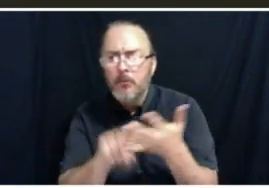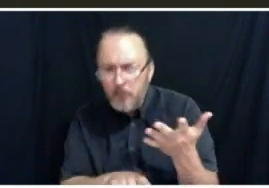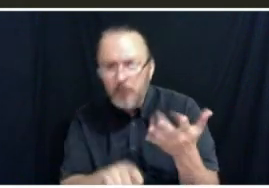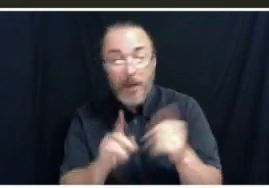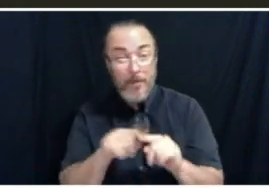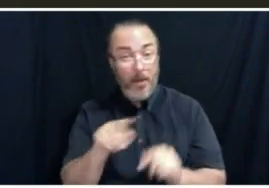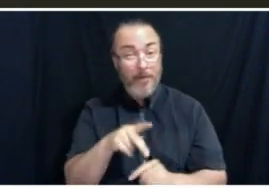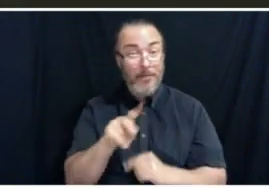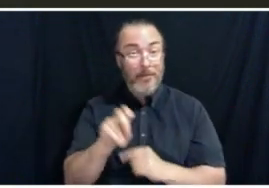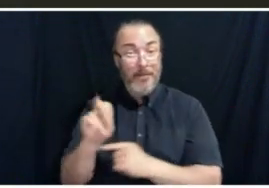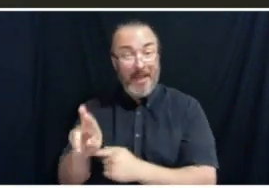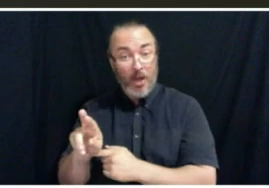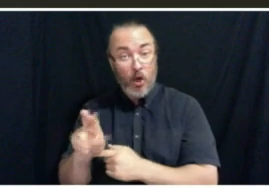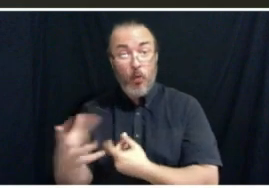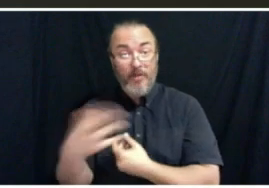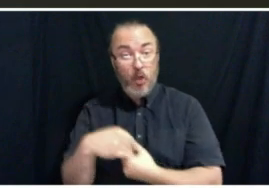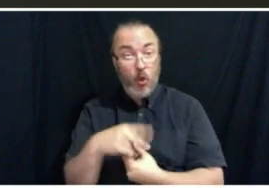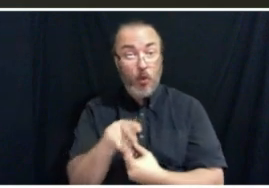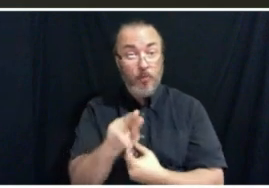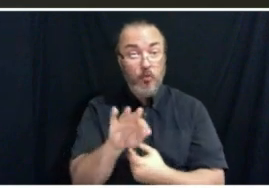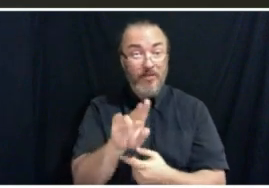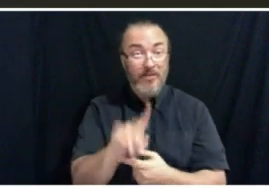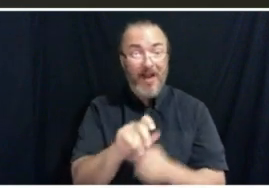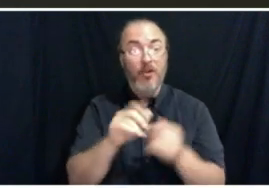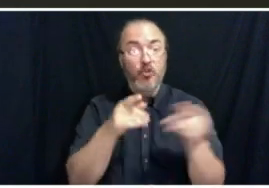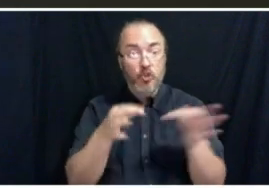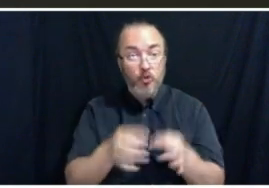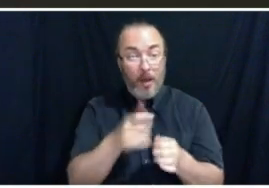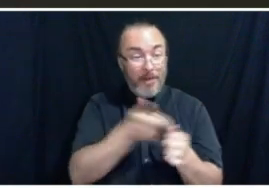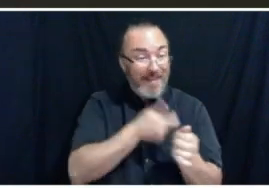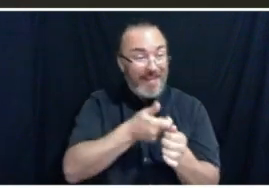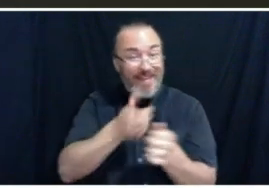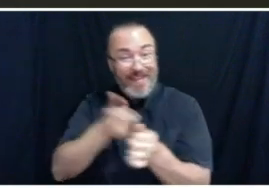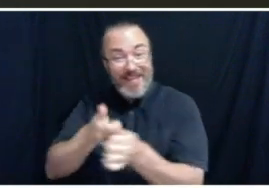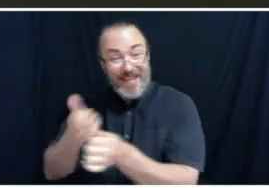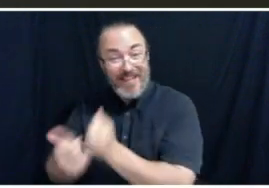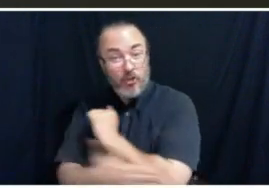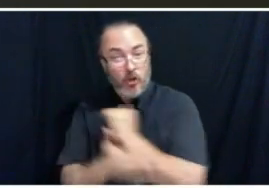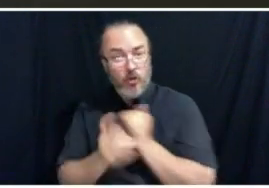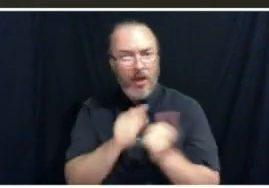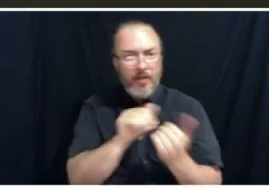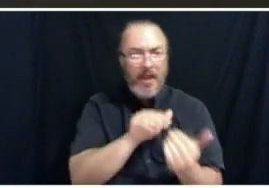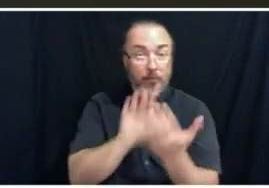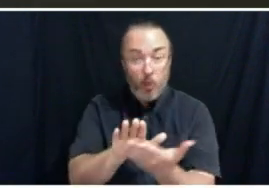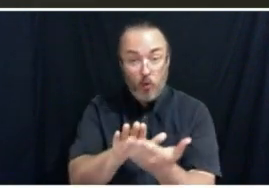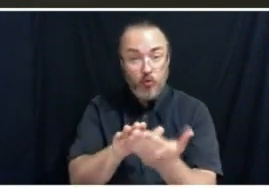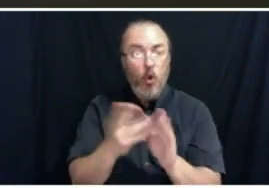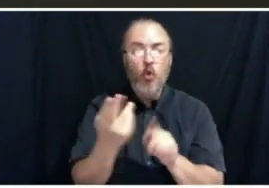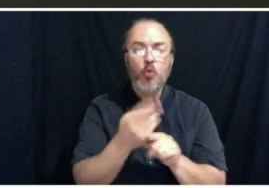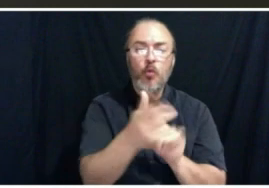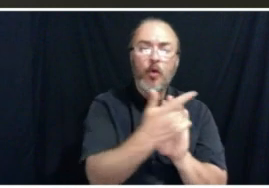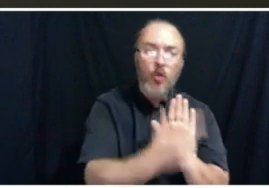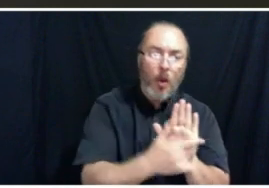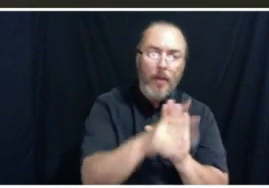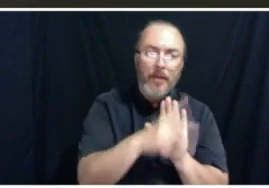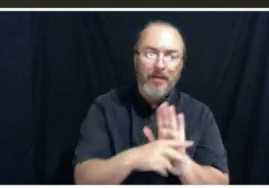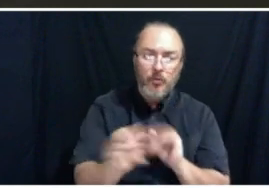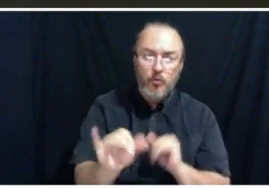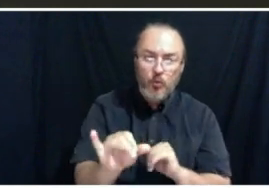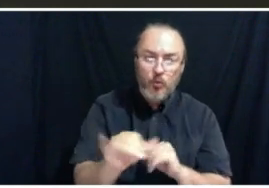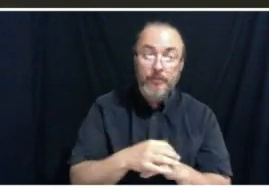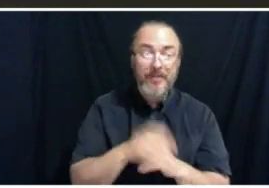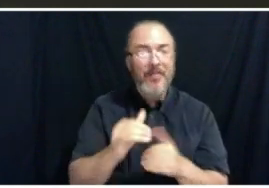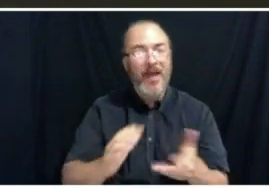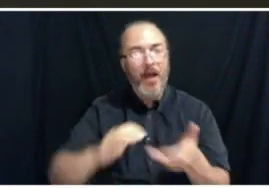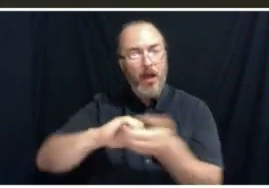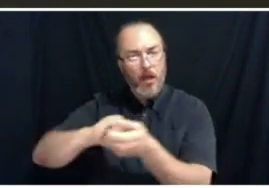included profiles describing how every country approaches inclusion in education through its laws and policies. It is a companion to the report. We use